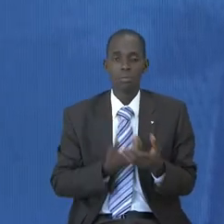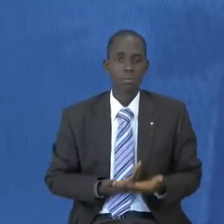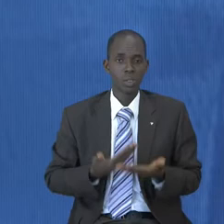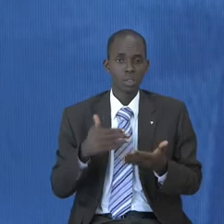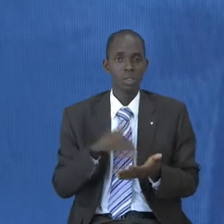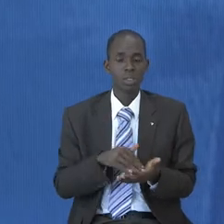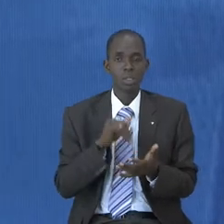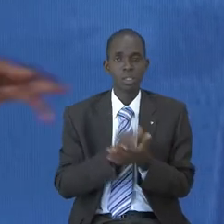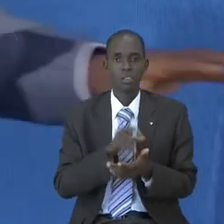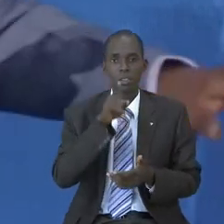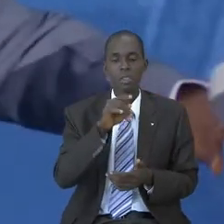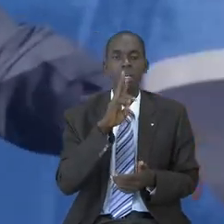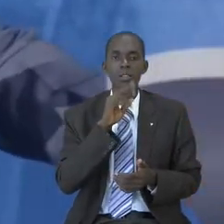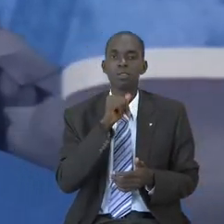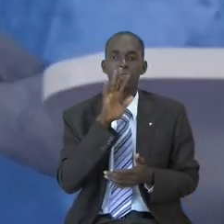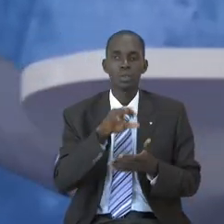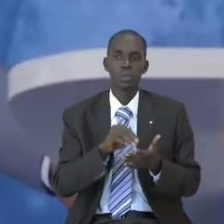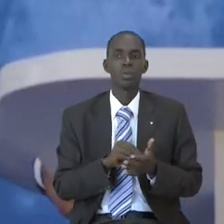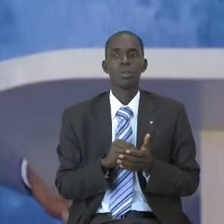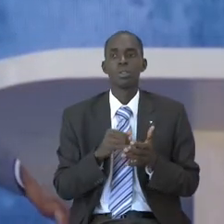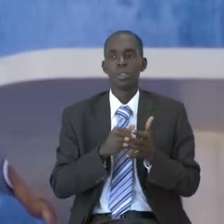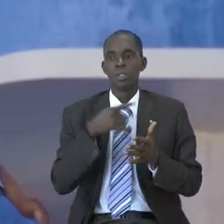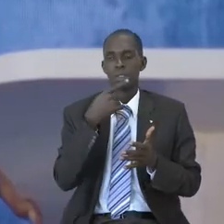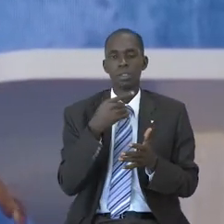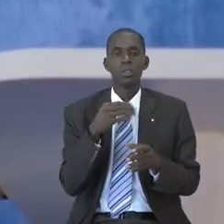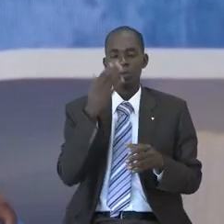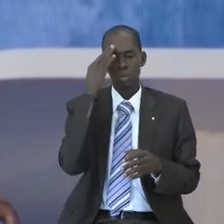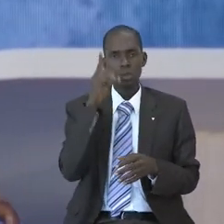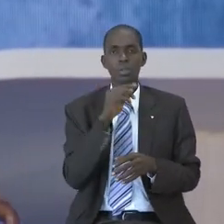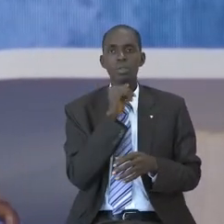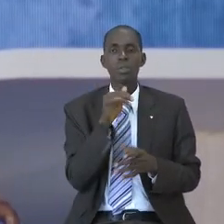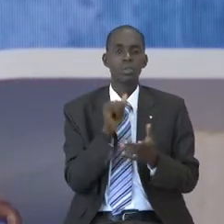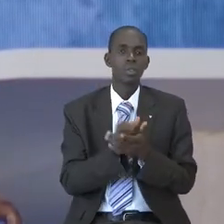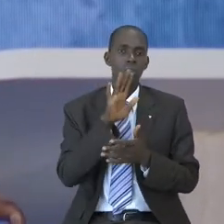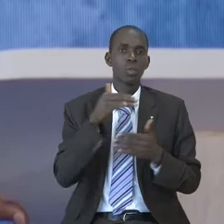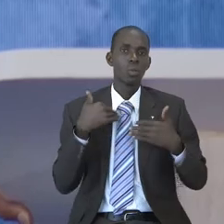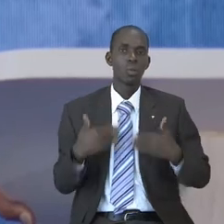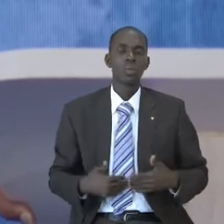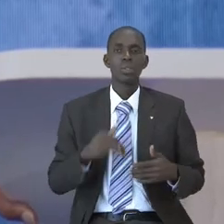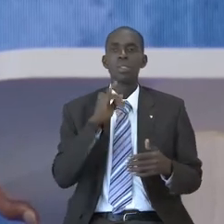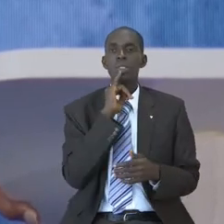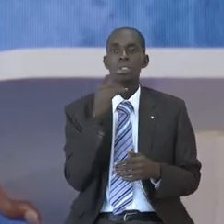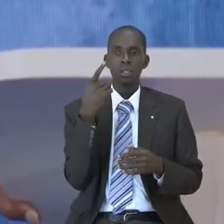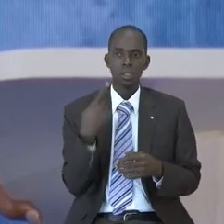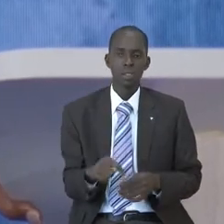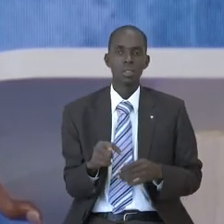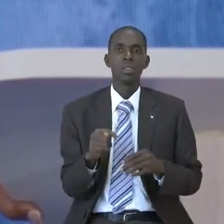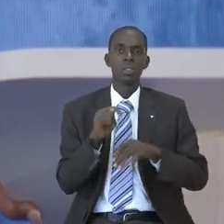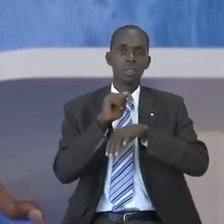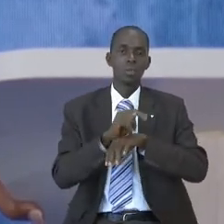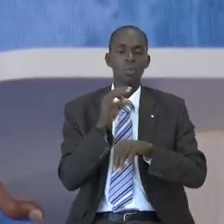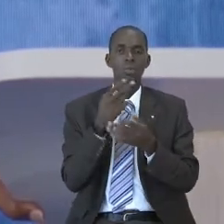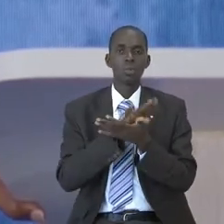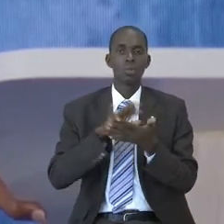are not your own? It says, know ye not that your body is the temple of the Holy Ghost,